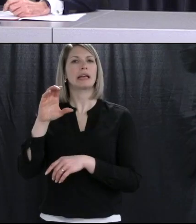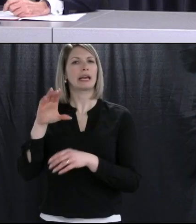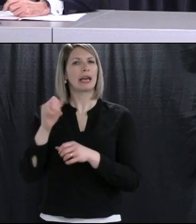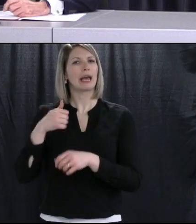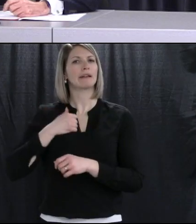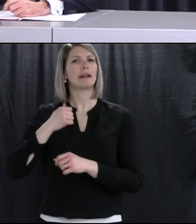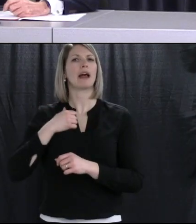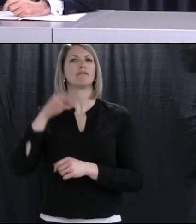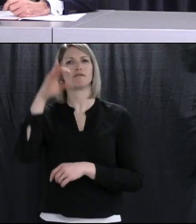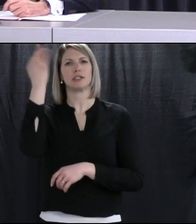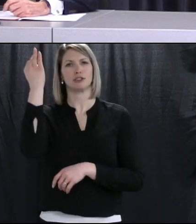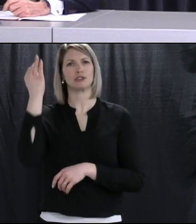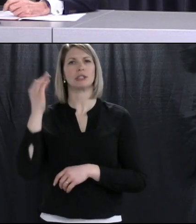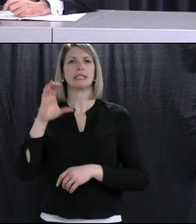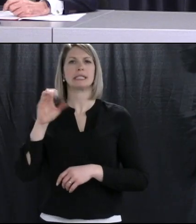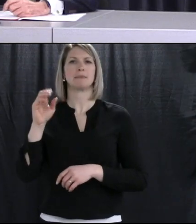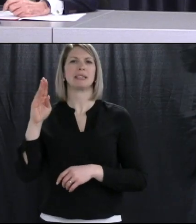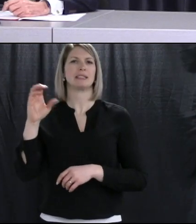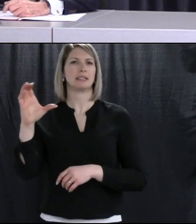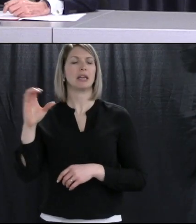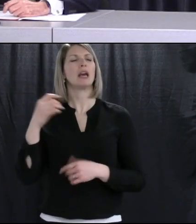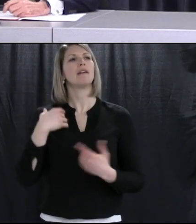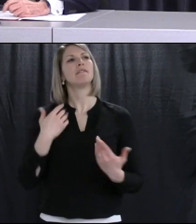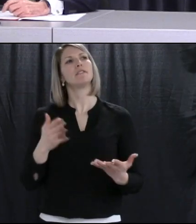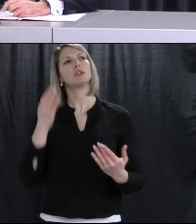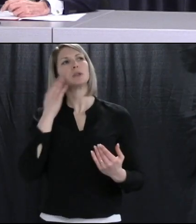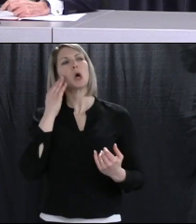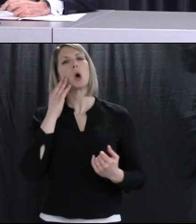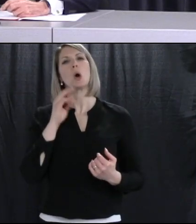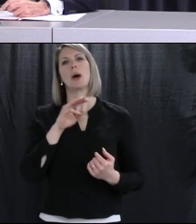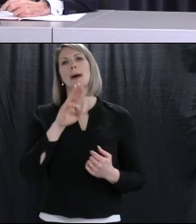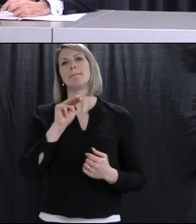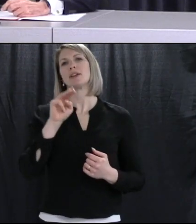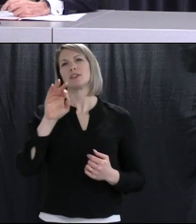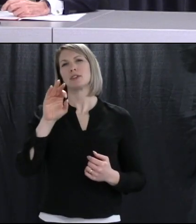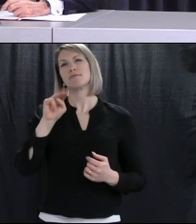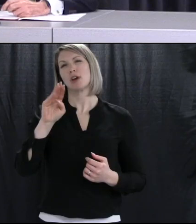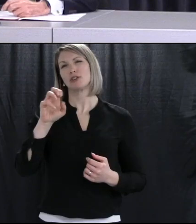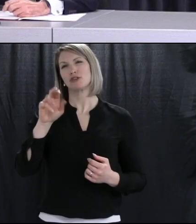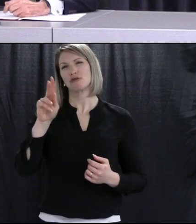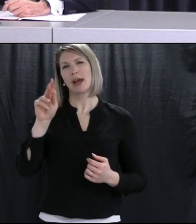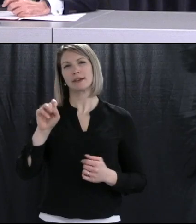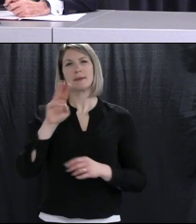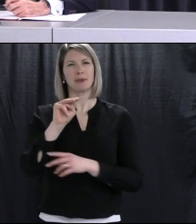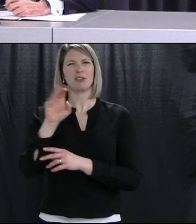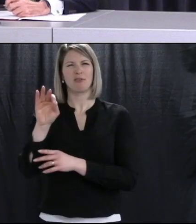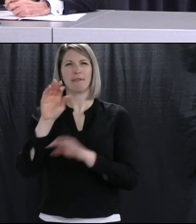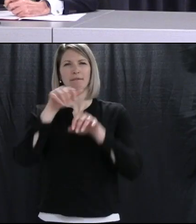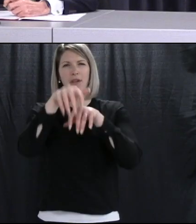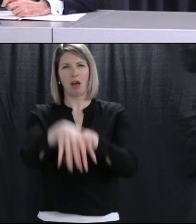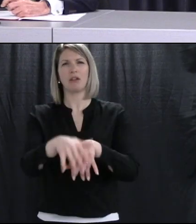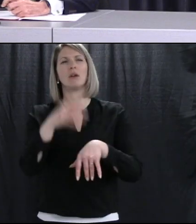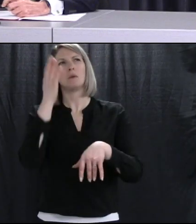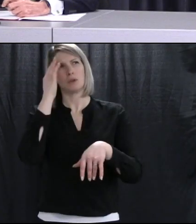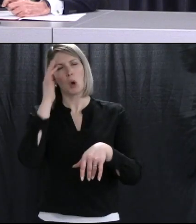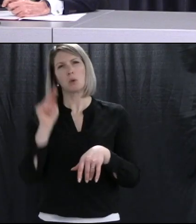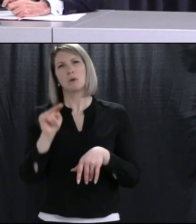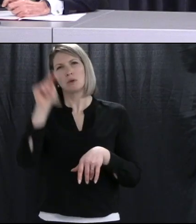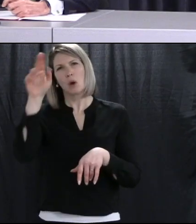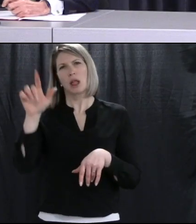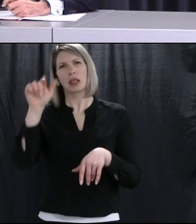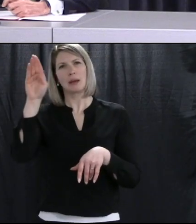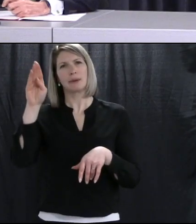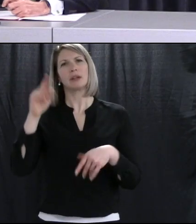COVID-19, with the drop of oil, with Muskrat Falls, with everything going on in the province, with the fiscal situation, is the province heading